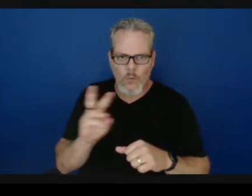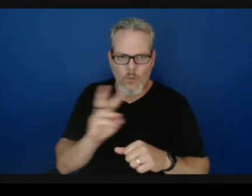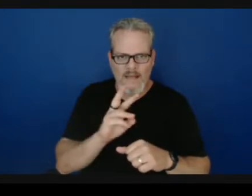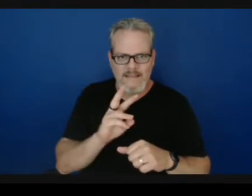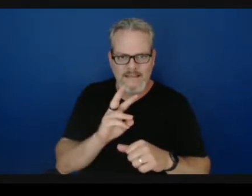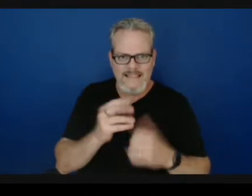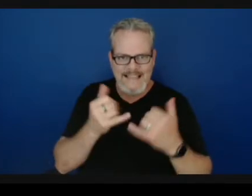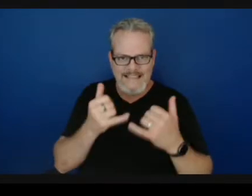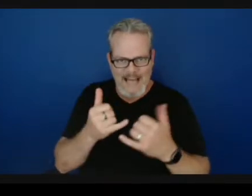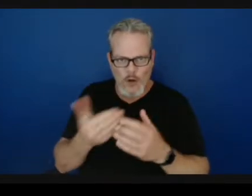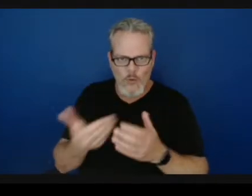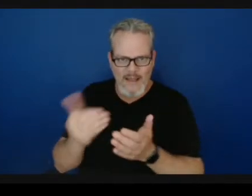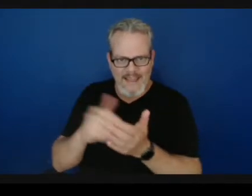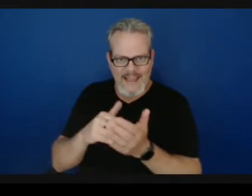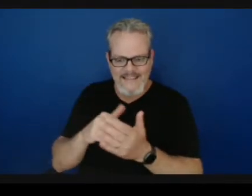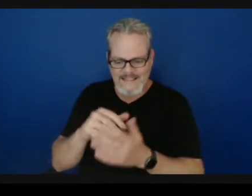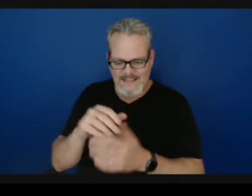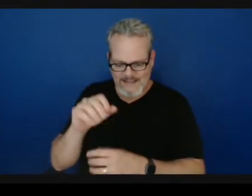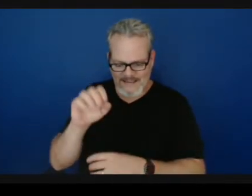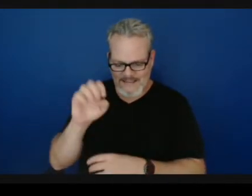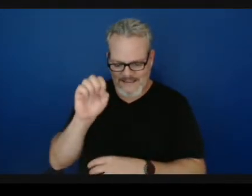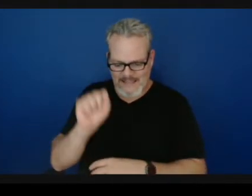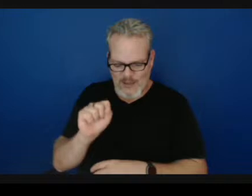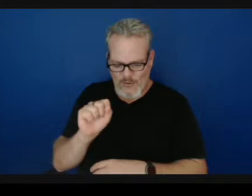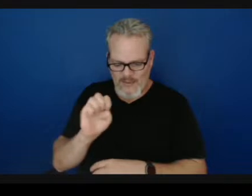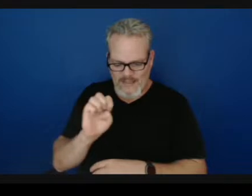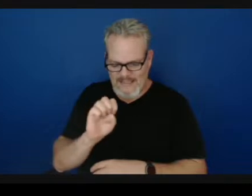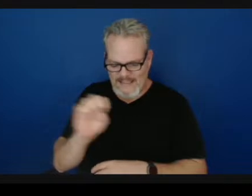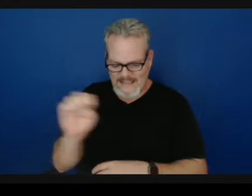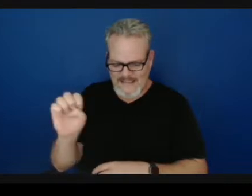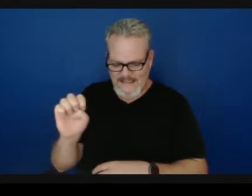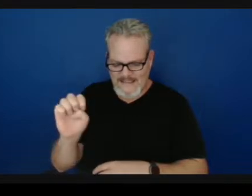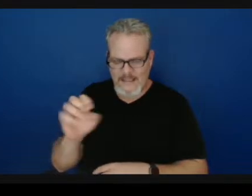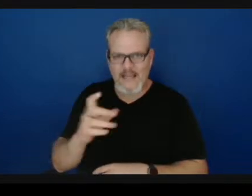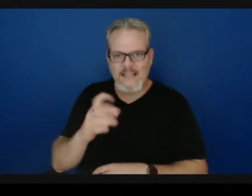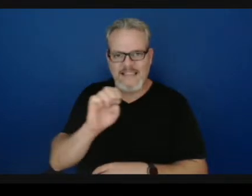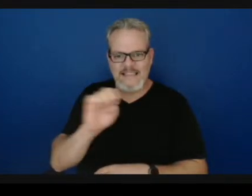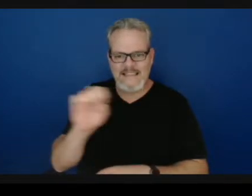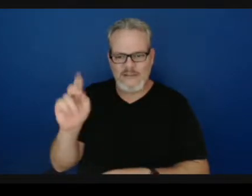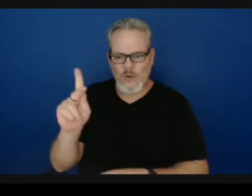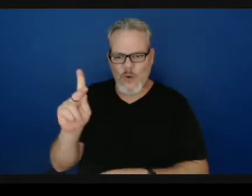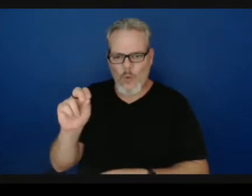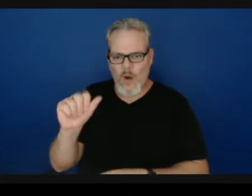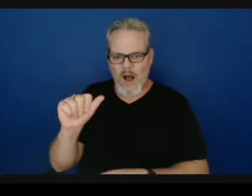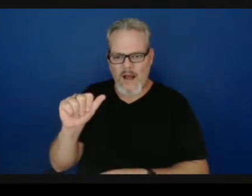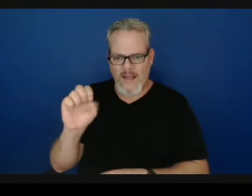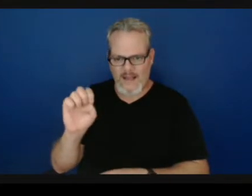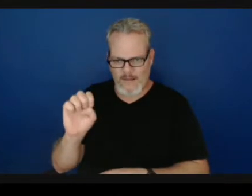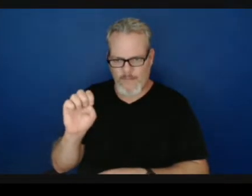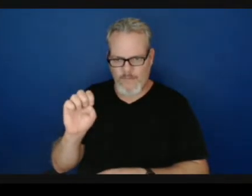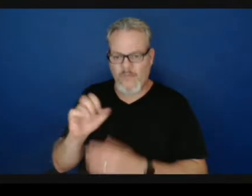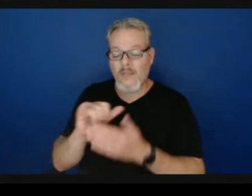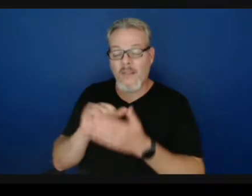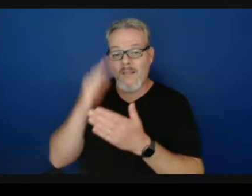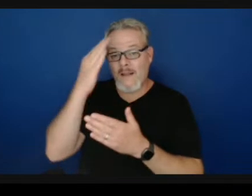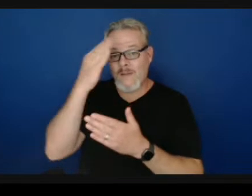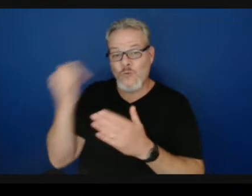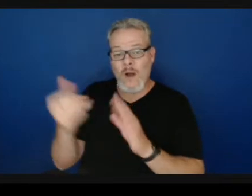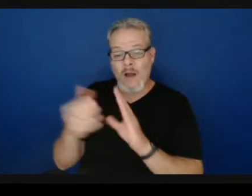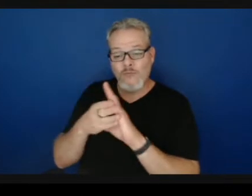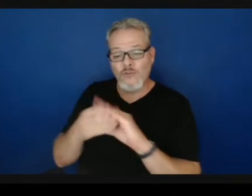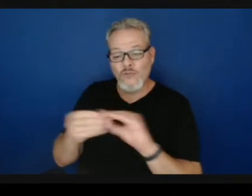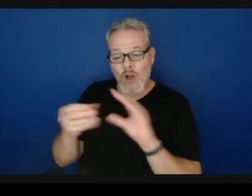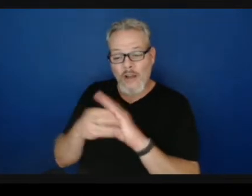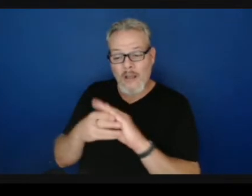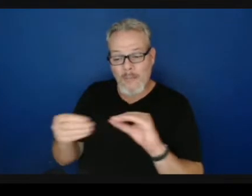and Kauai zone, this whole triangle as well. So that's why I keep talking about why this particular,